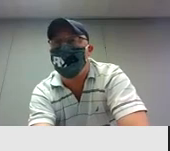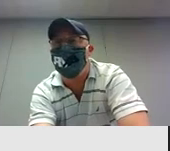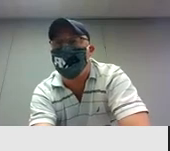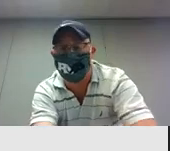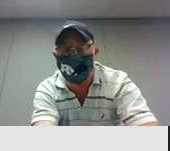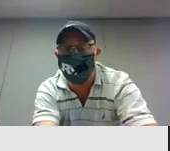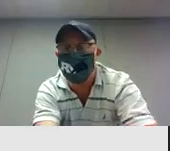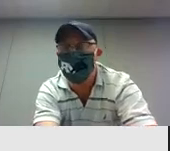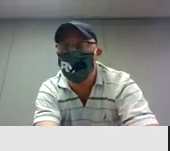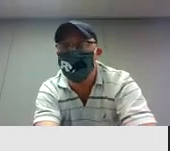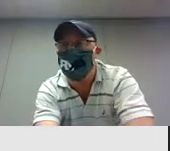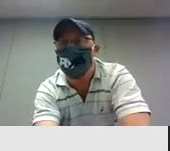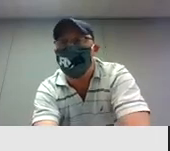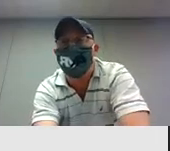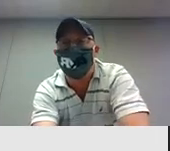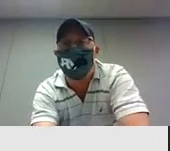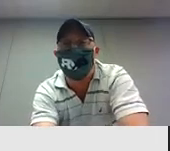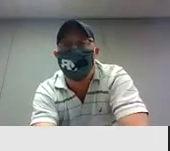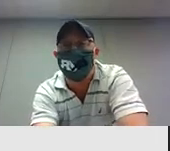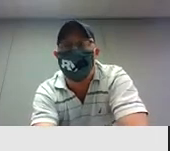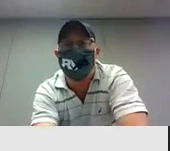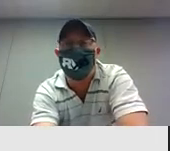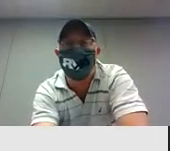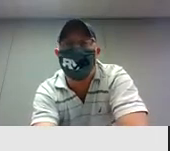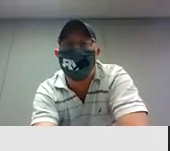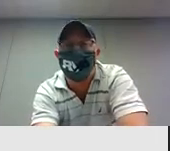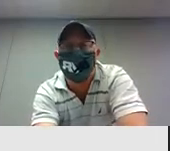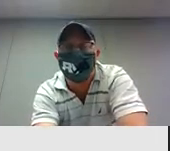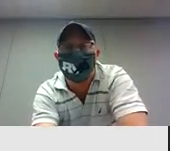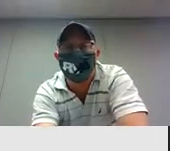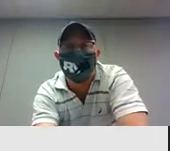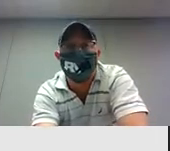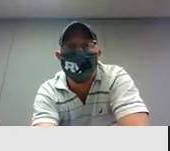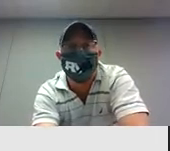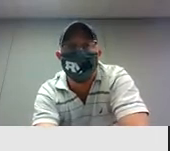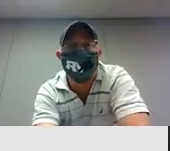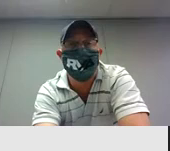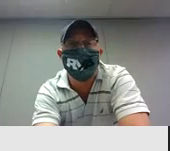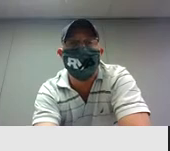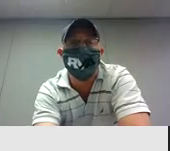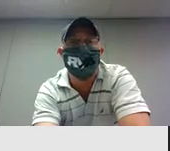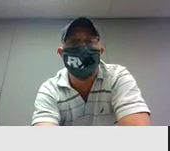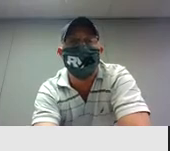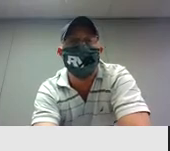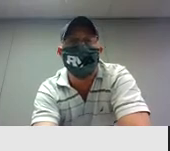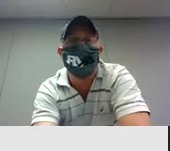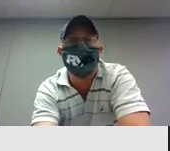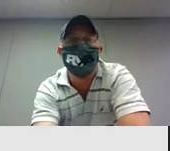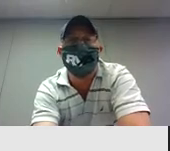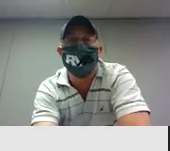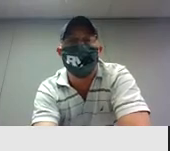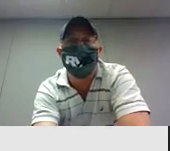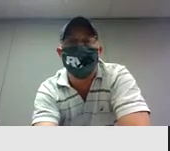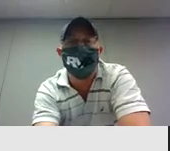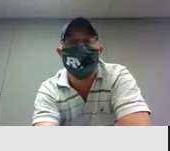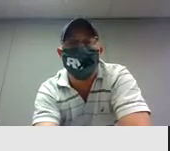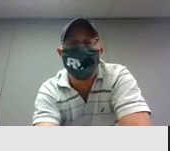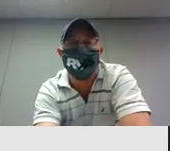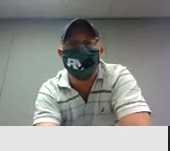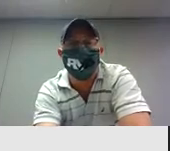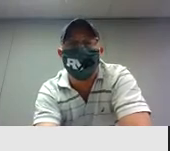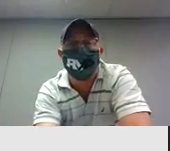you can just kind of come and go as you need to. But once the meeting gets going, it should be pretty easy. We've done a meeting before with ASL